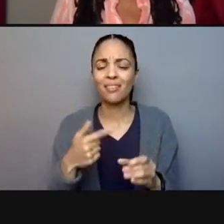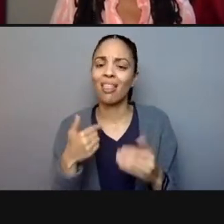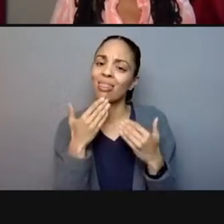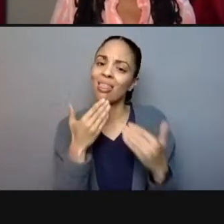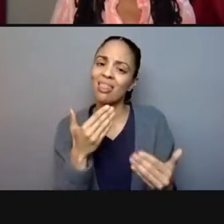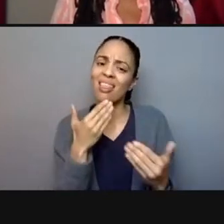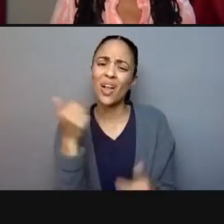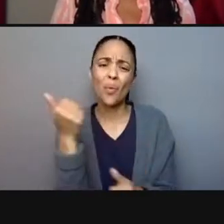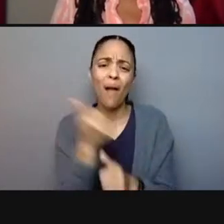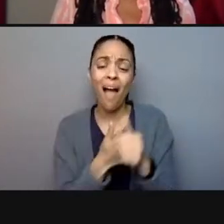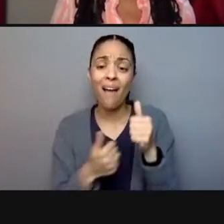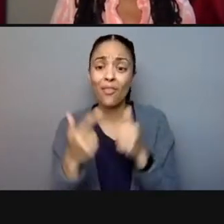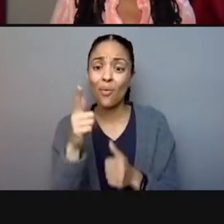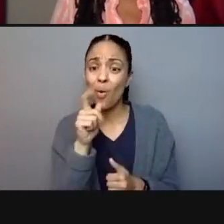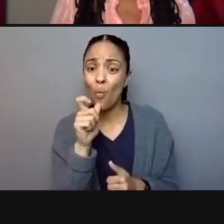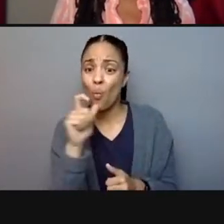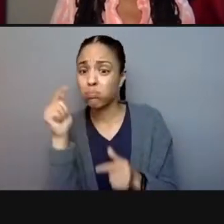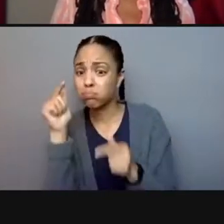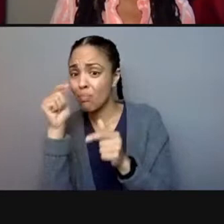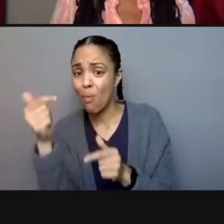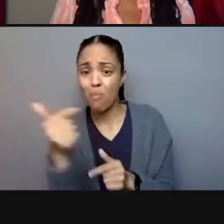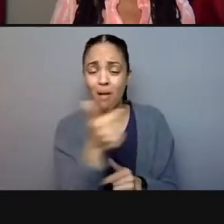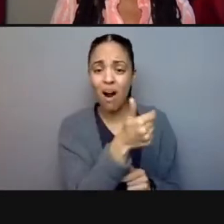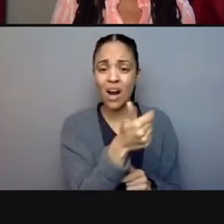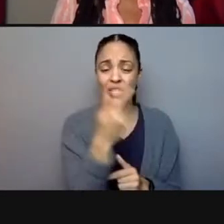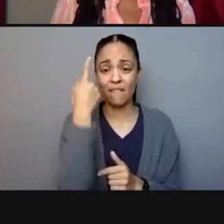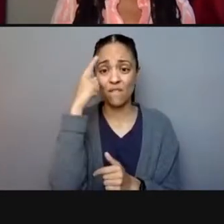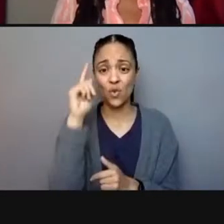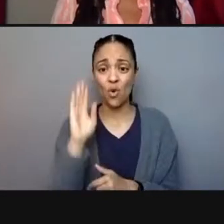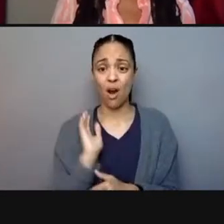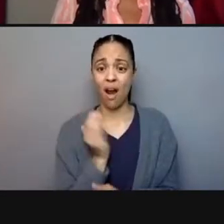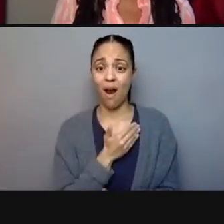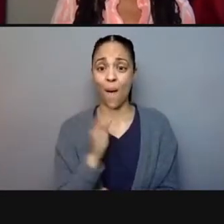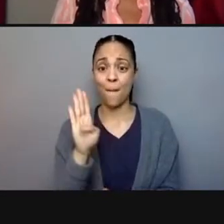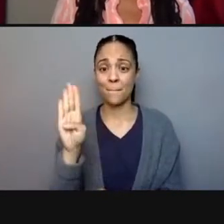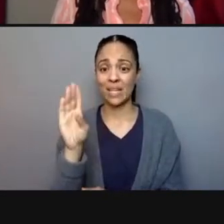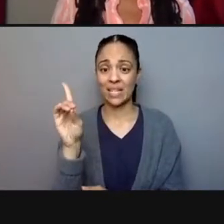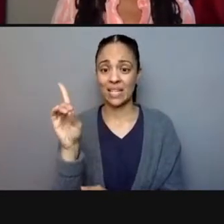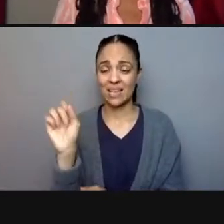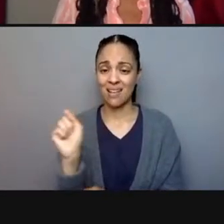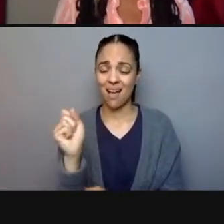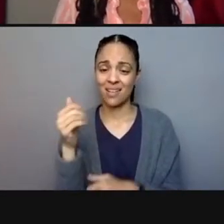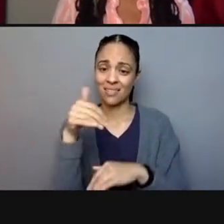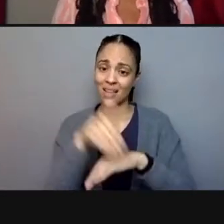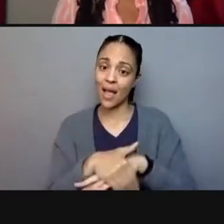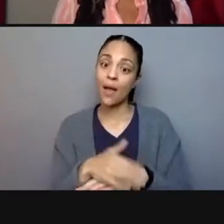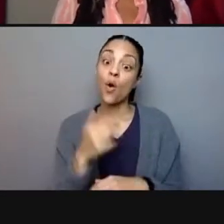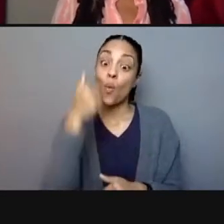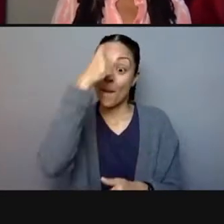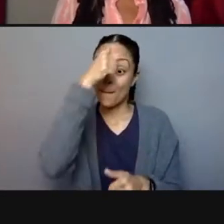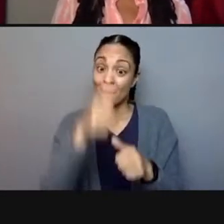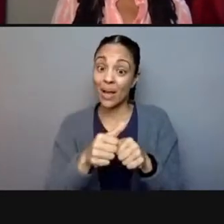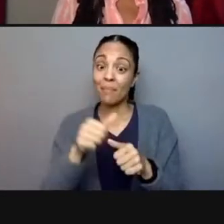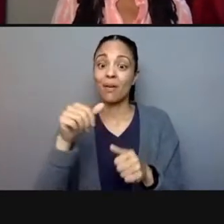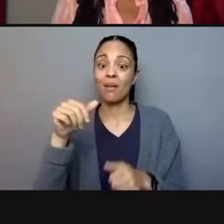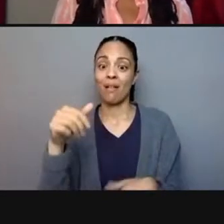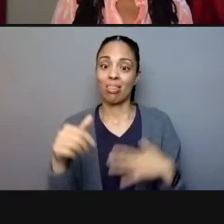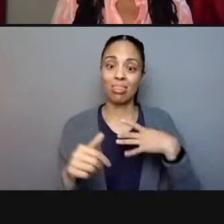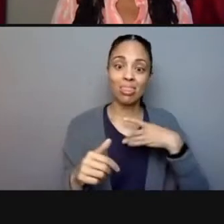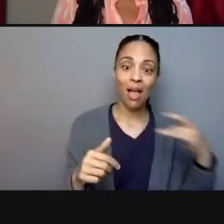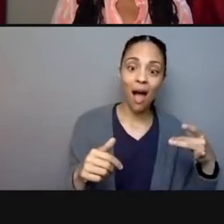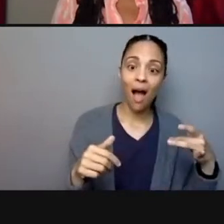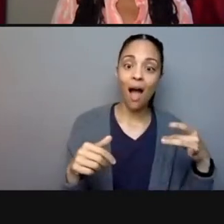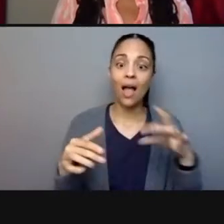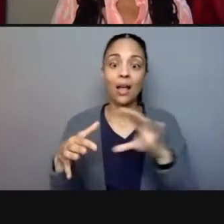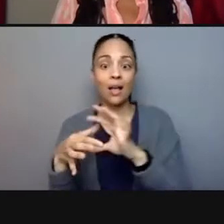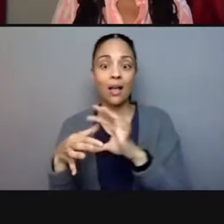our Thursday BDS night. A reminder to like, comment on this video, subscribe to our YouTube channel,